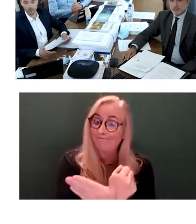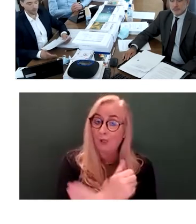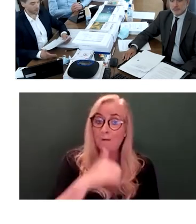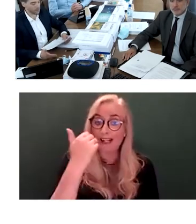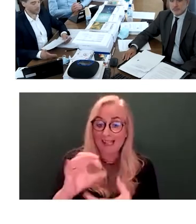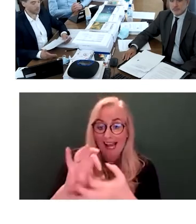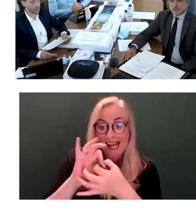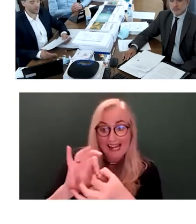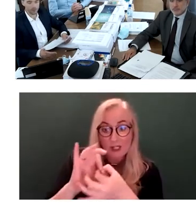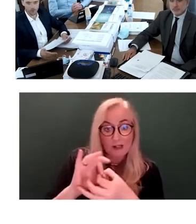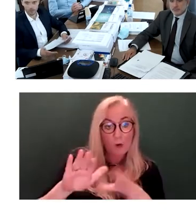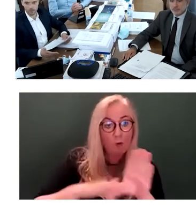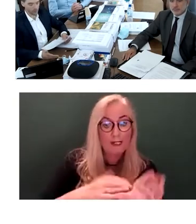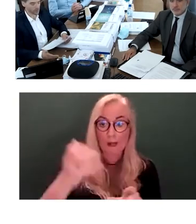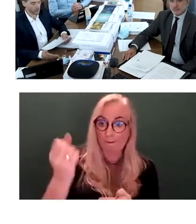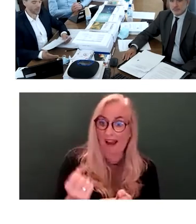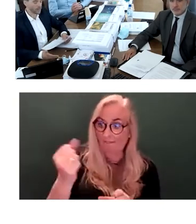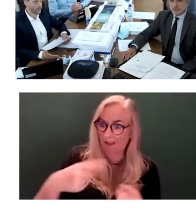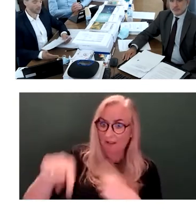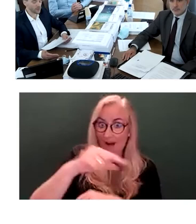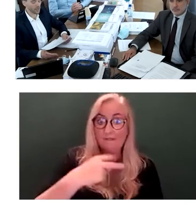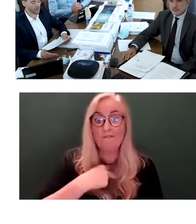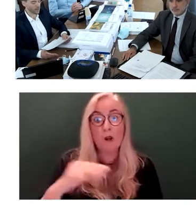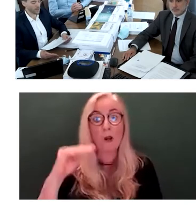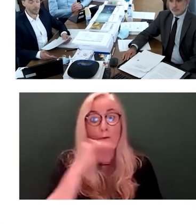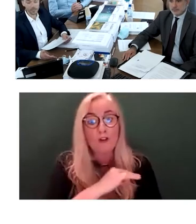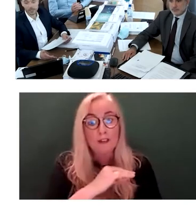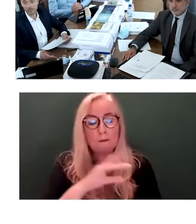with benefit recipients is incredibly important in order to